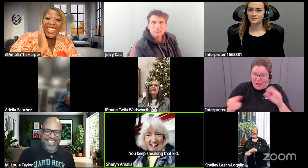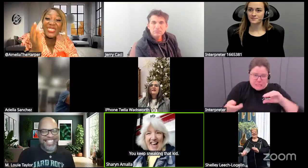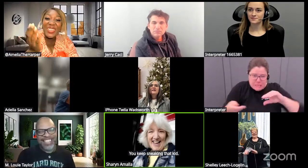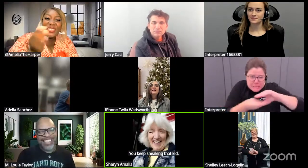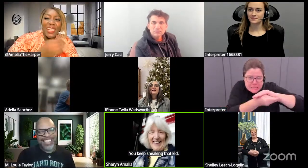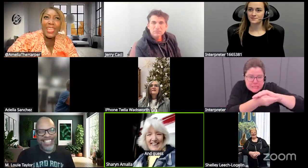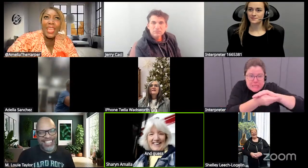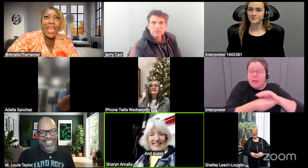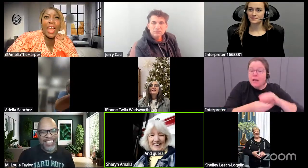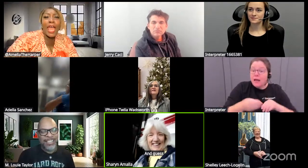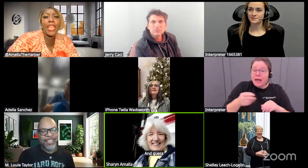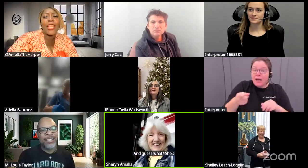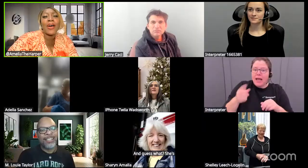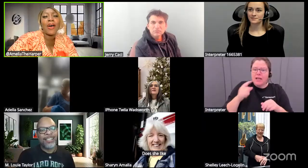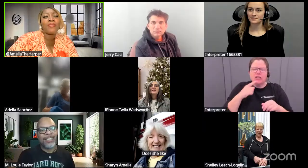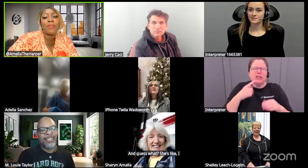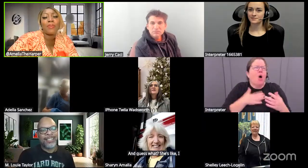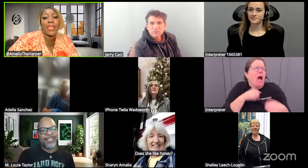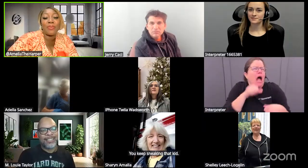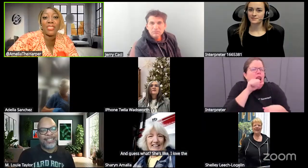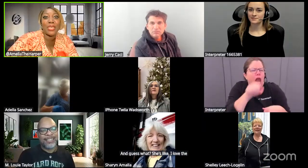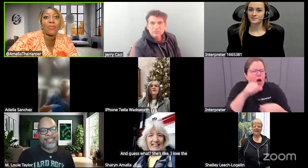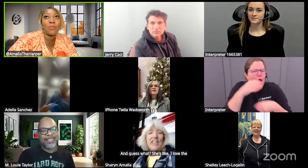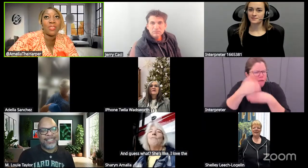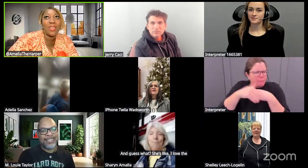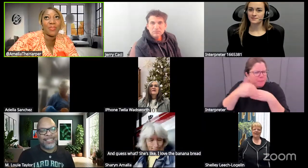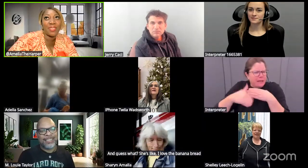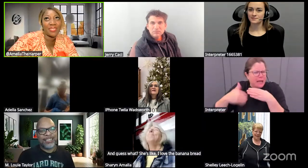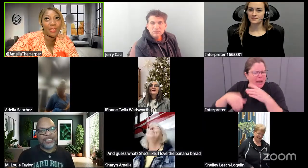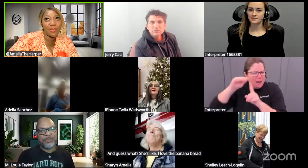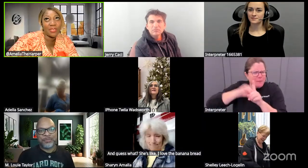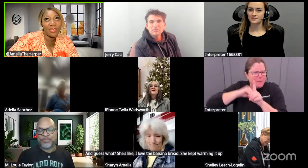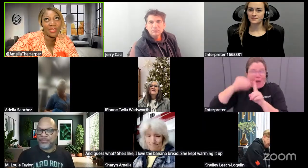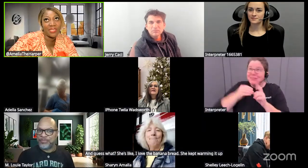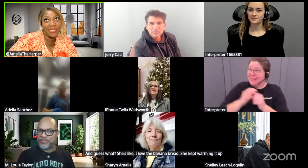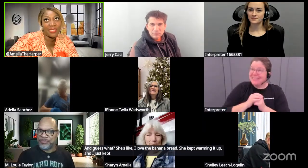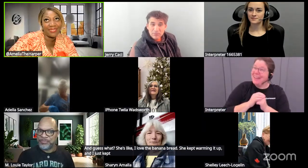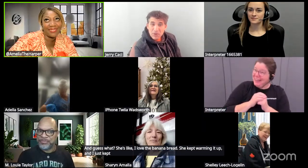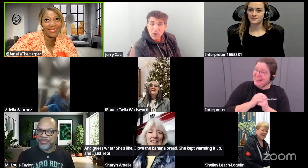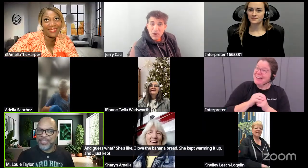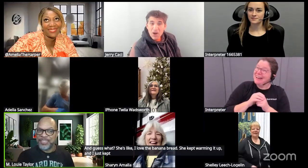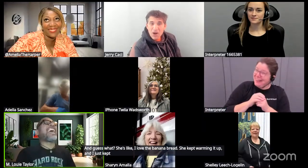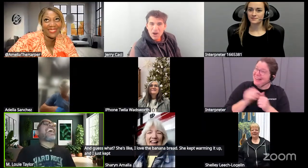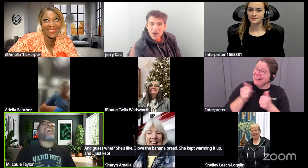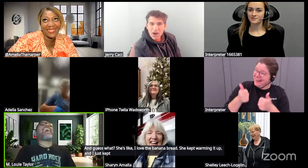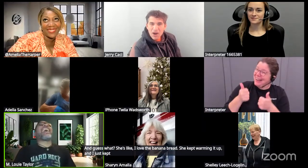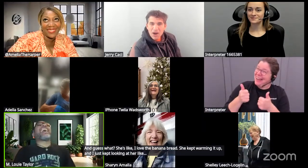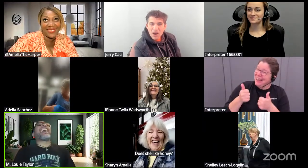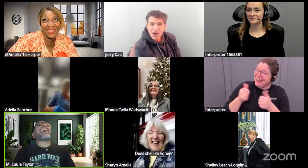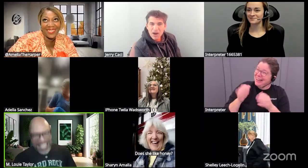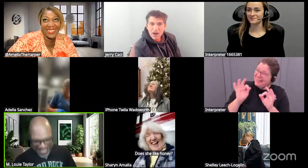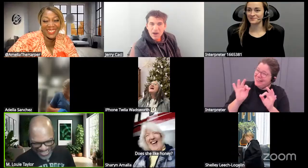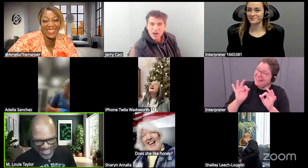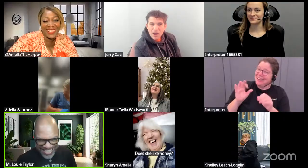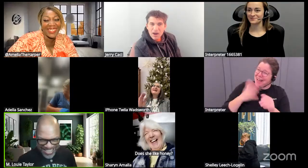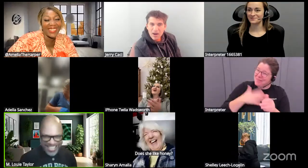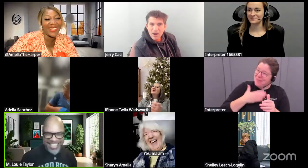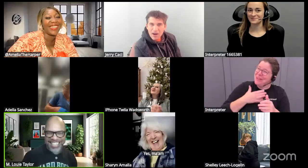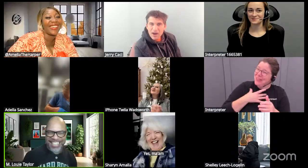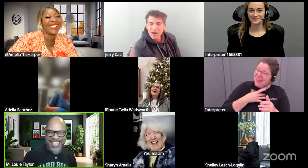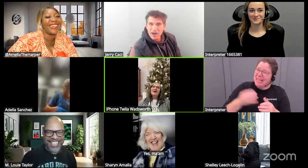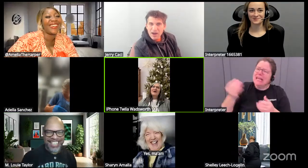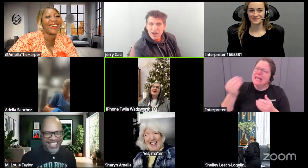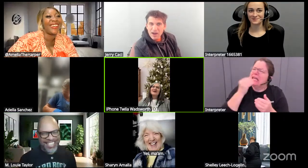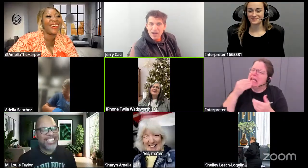And guess what? Does She's she like, like honey? I love the banana bread. She kept warming it up, and I just kept looking at her like, yes, ma'am. Eat all